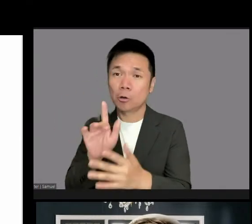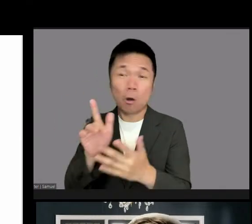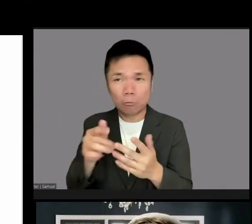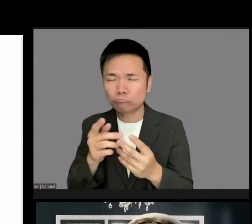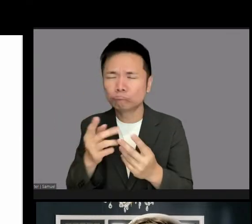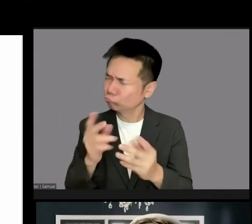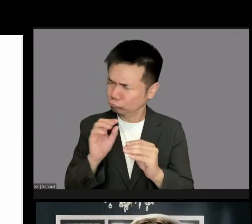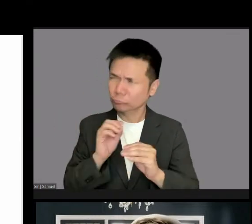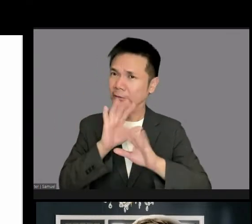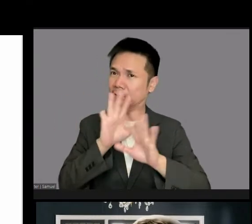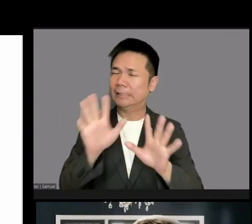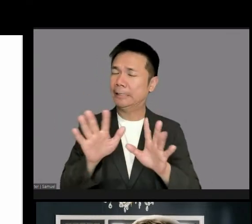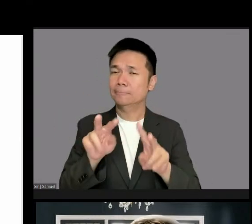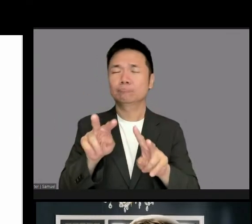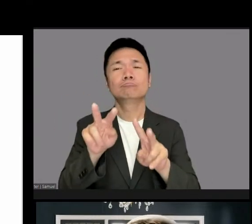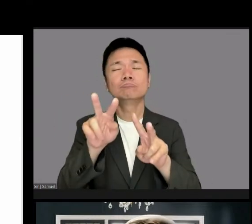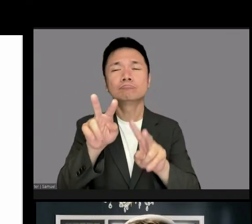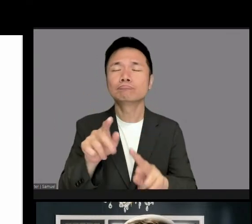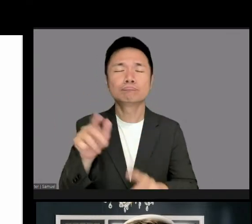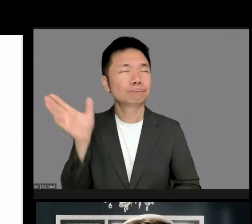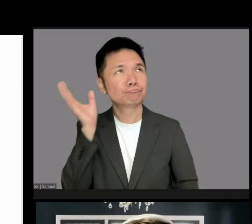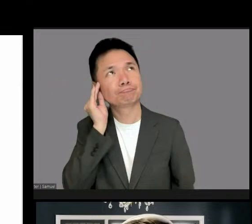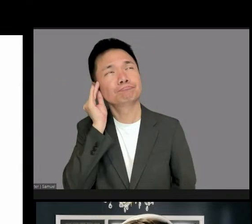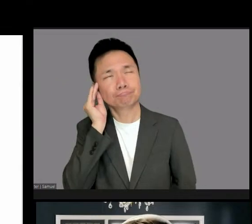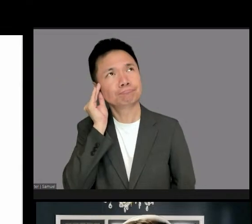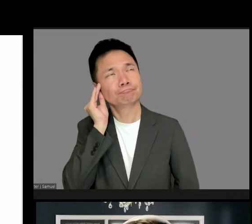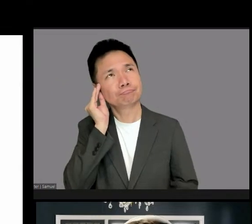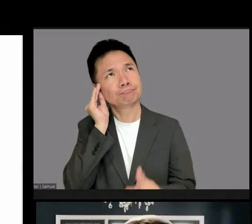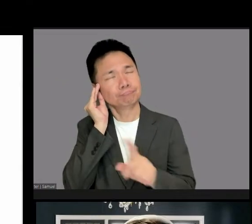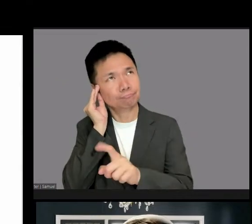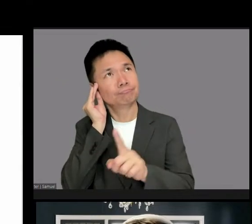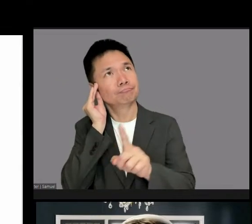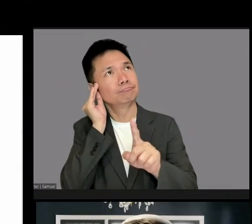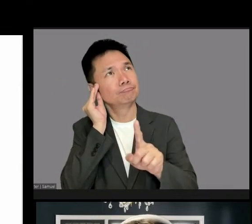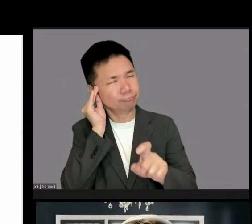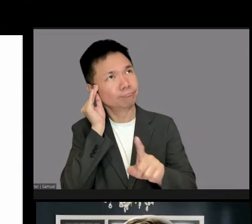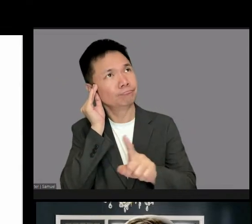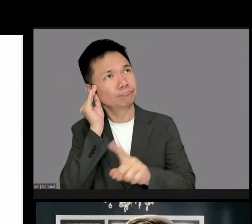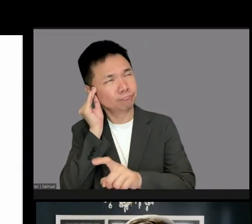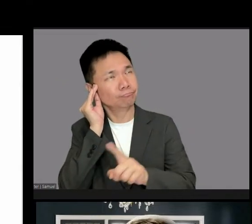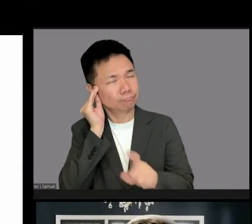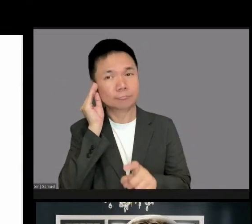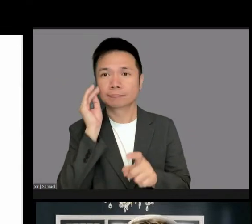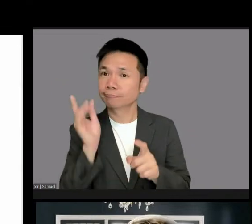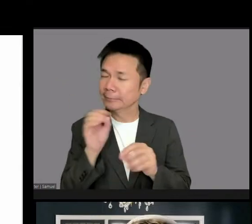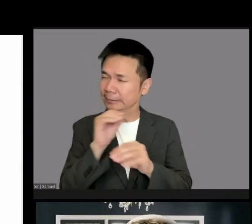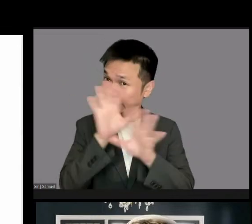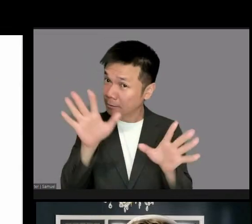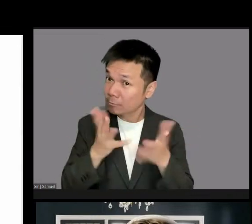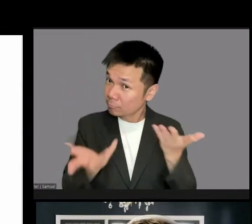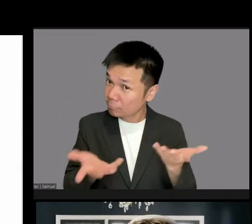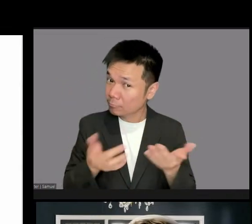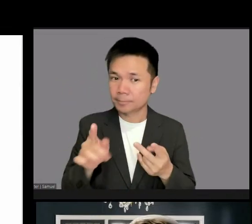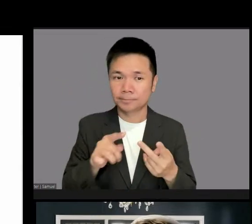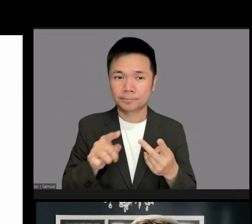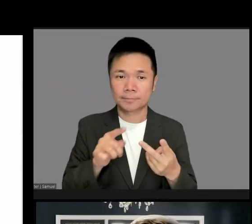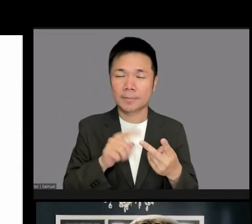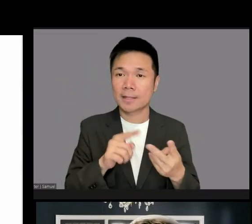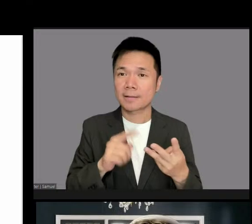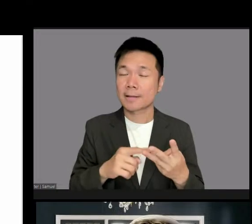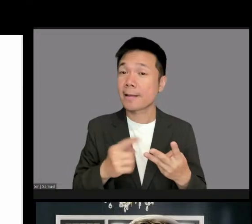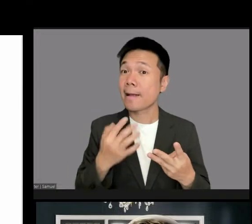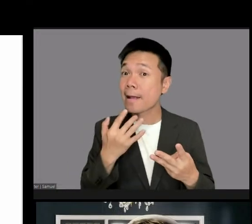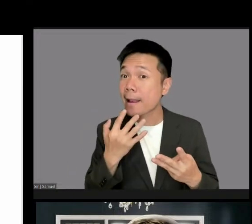they would not be able to interact with all of the components. Number three is color contrast. You always want to ensure that